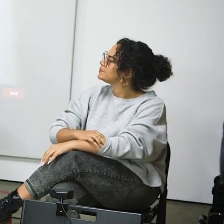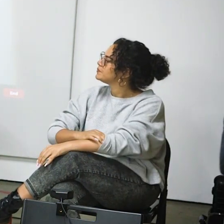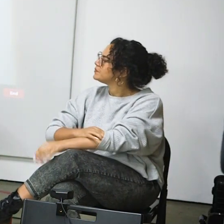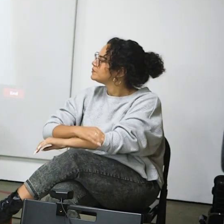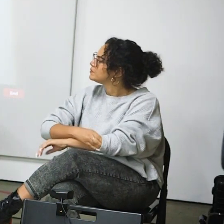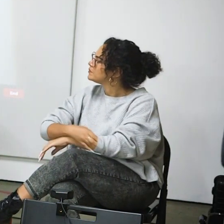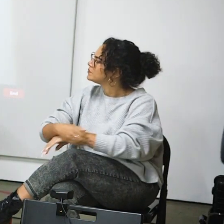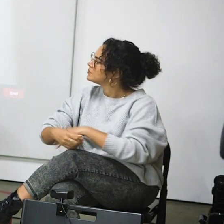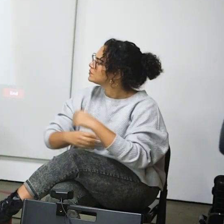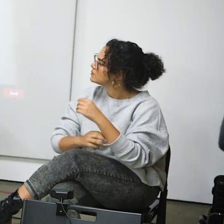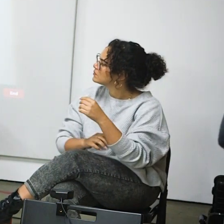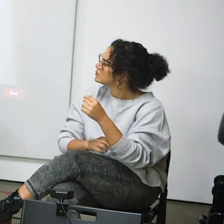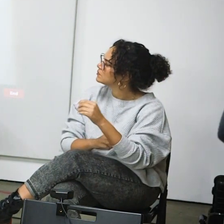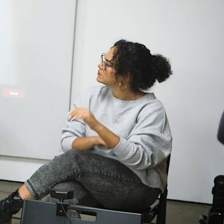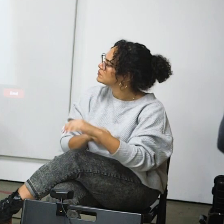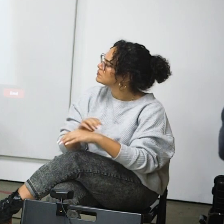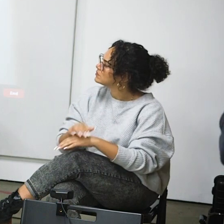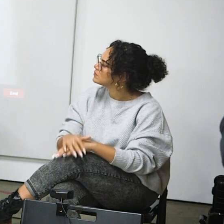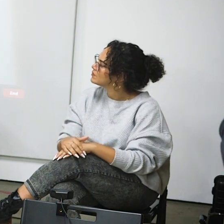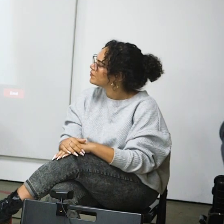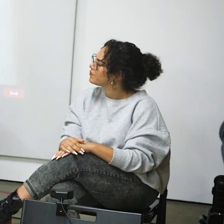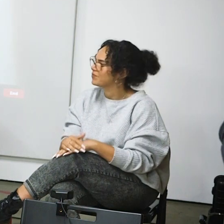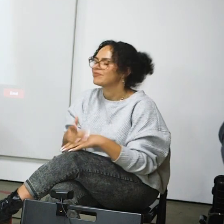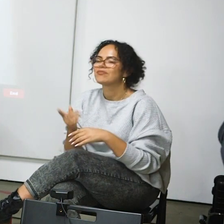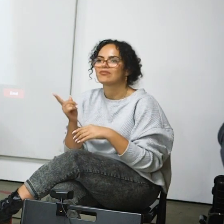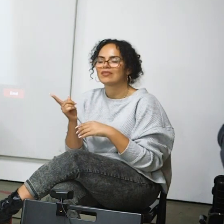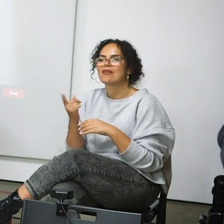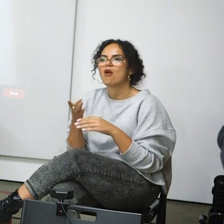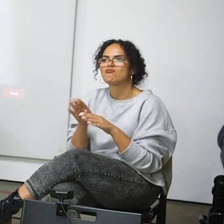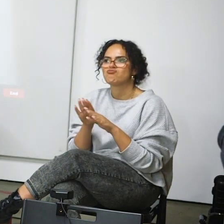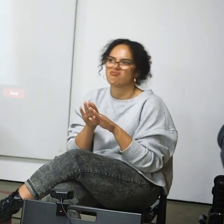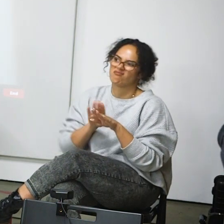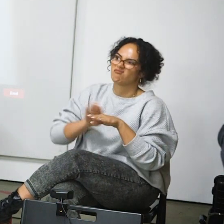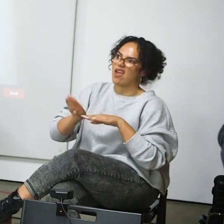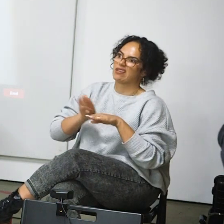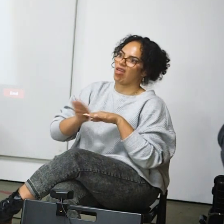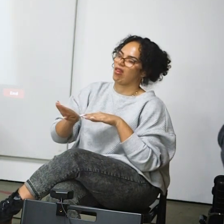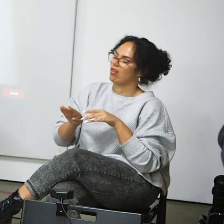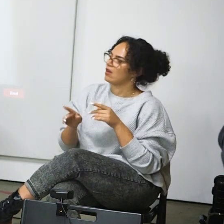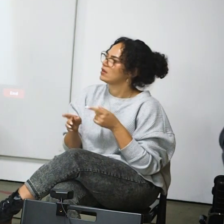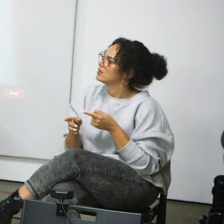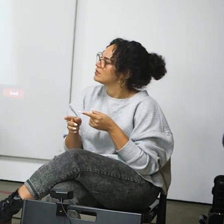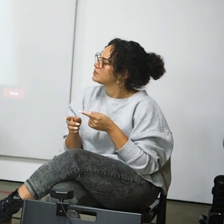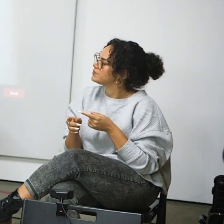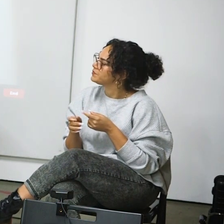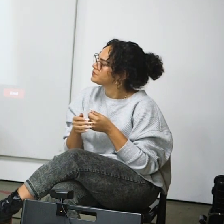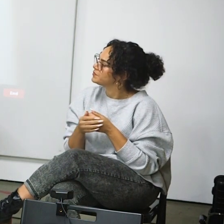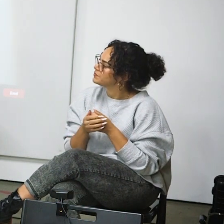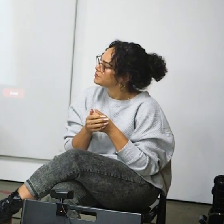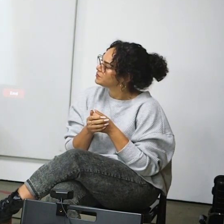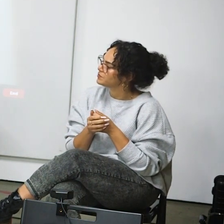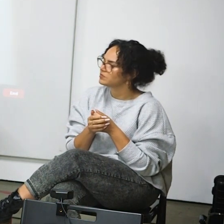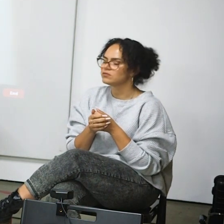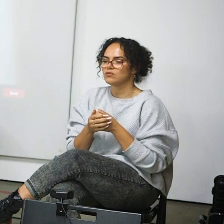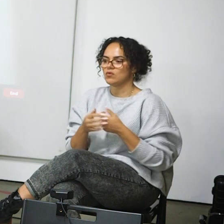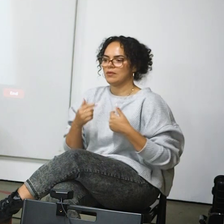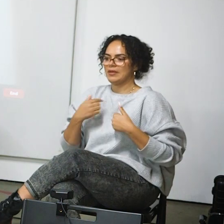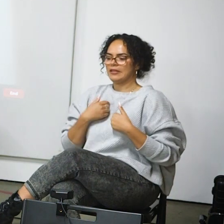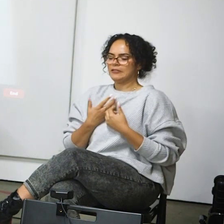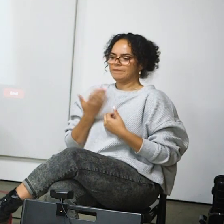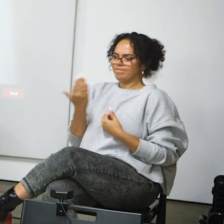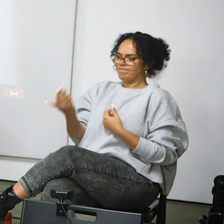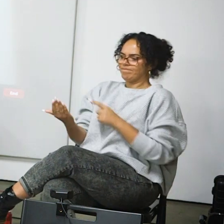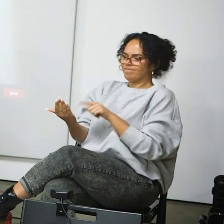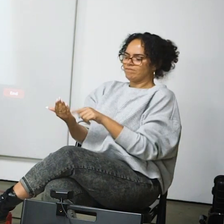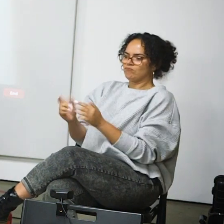think thinking about this practical element, I think when I am approached to do projects or asked to do